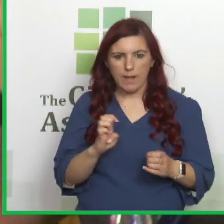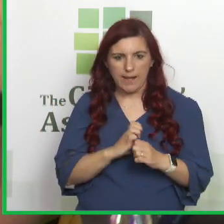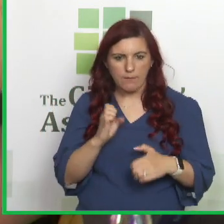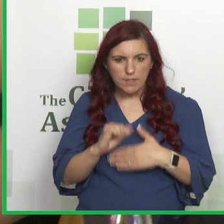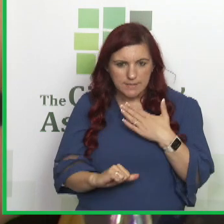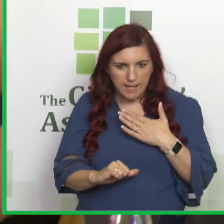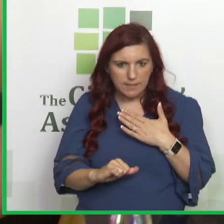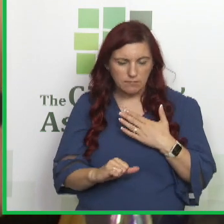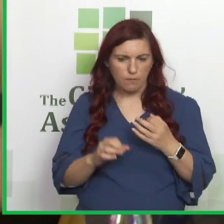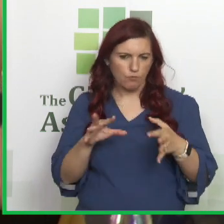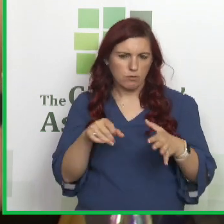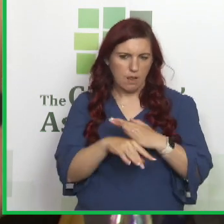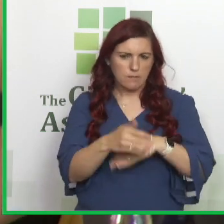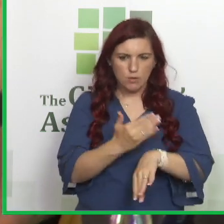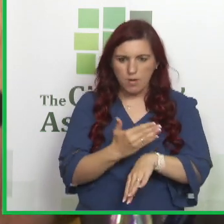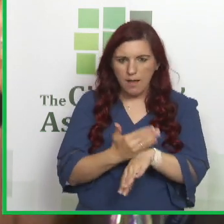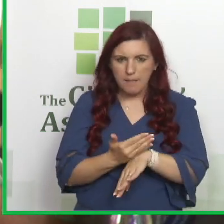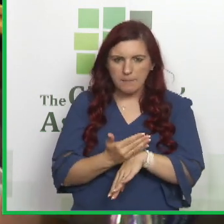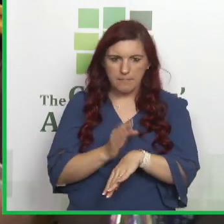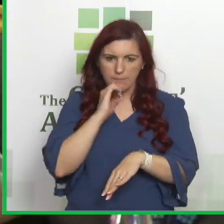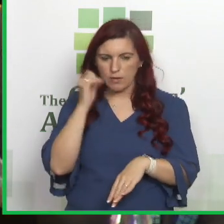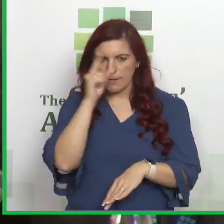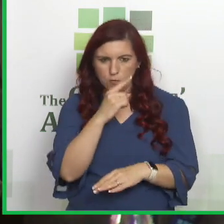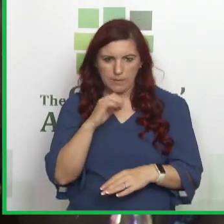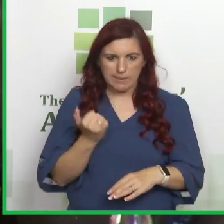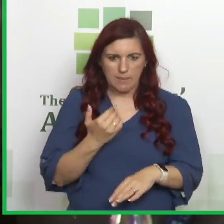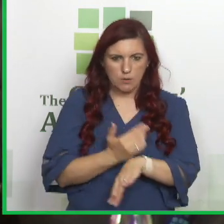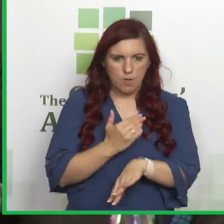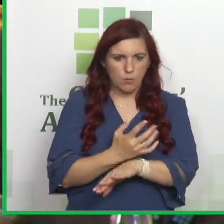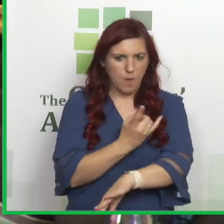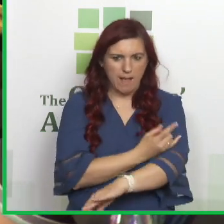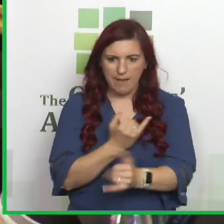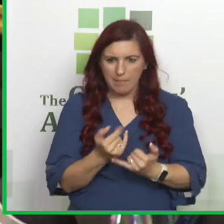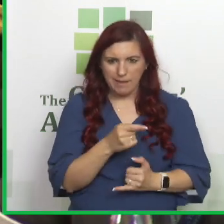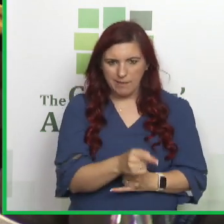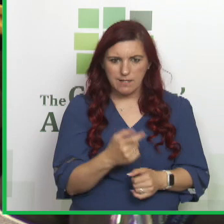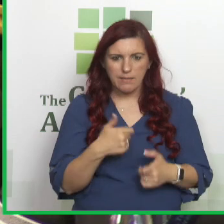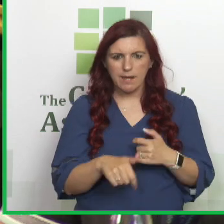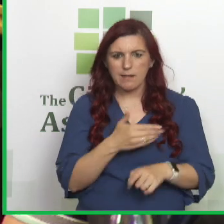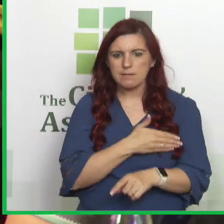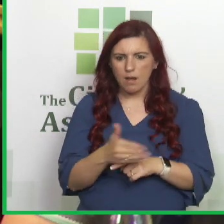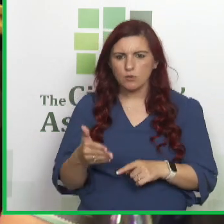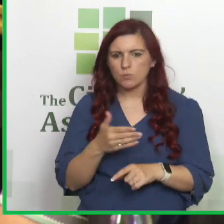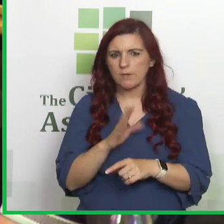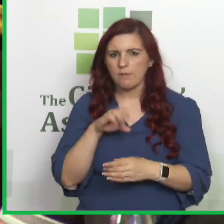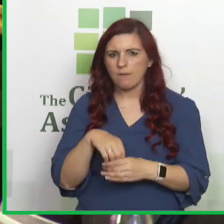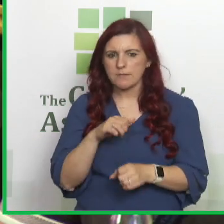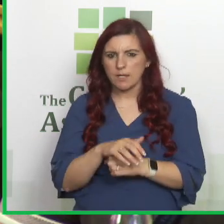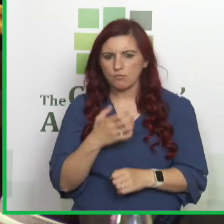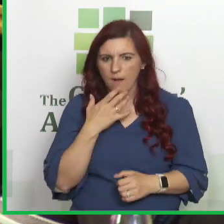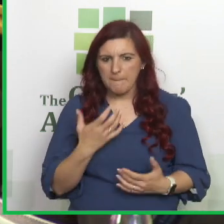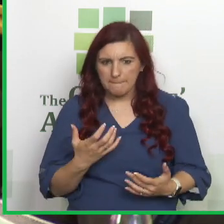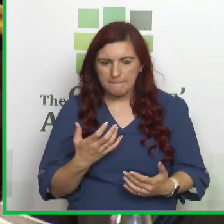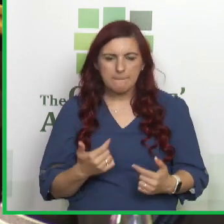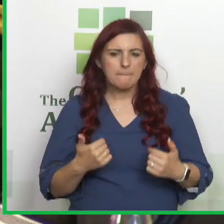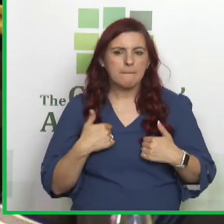my job because it's very hard to hold down a job when you've got a habit like that, and I started to turn to crime.